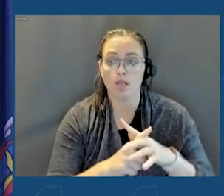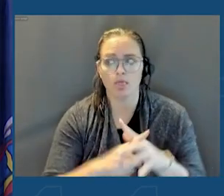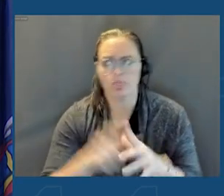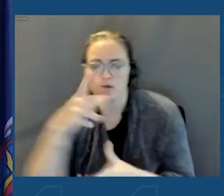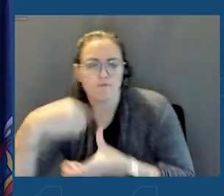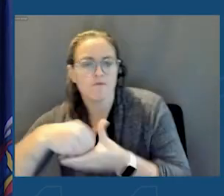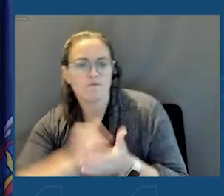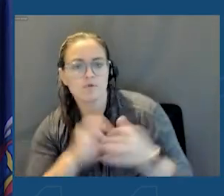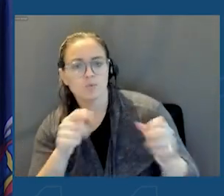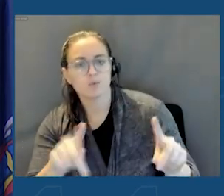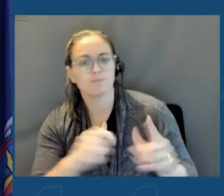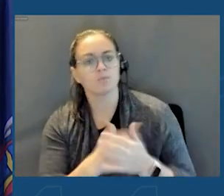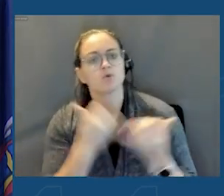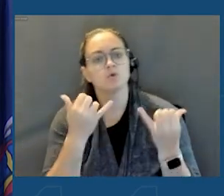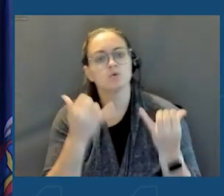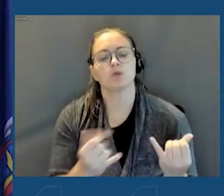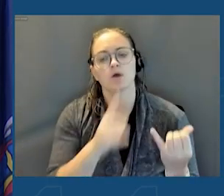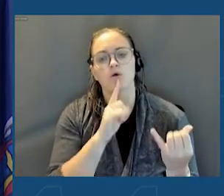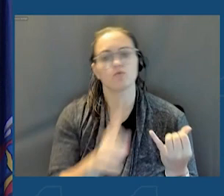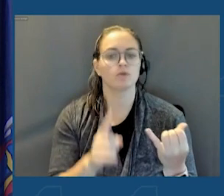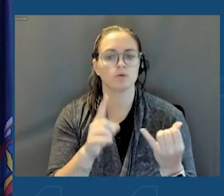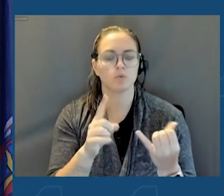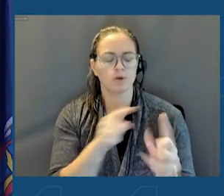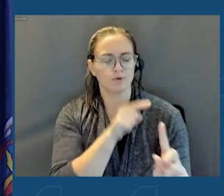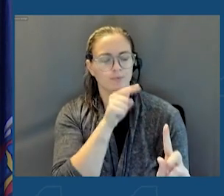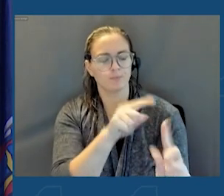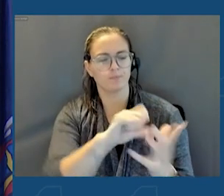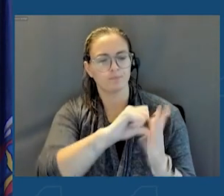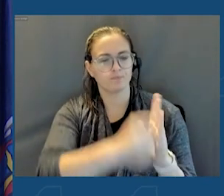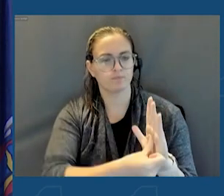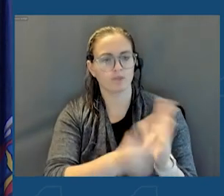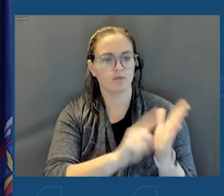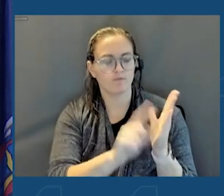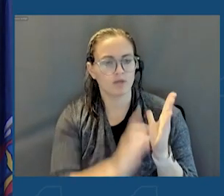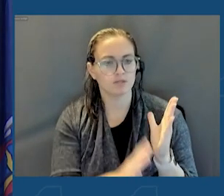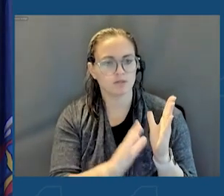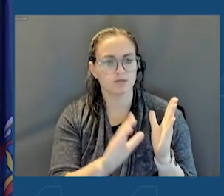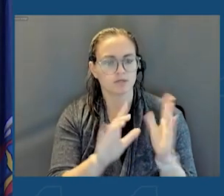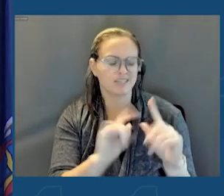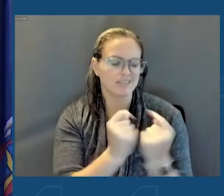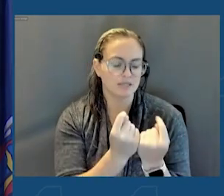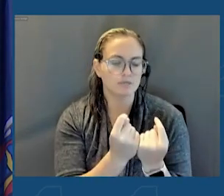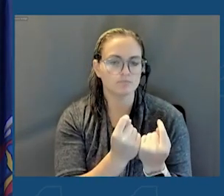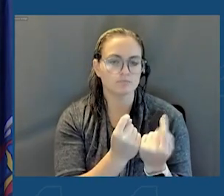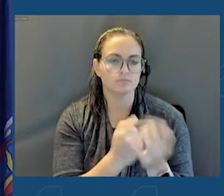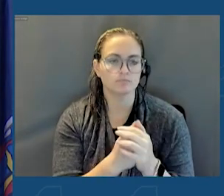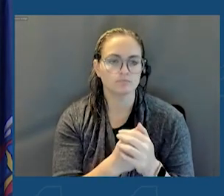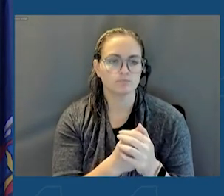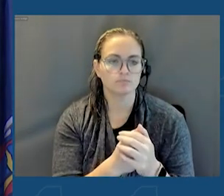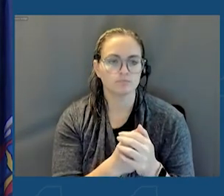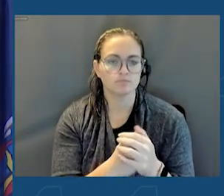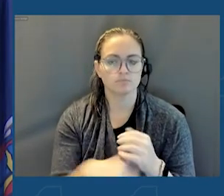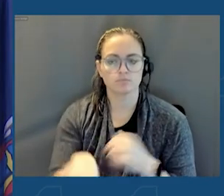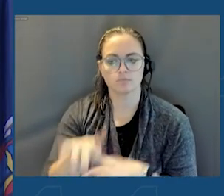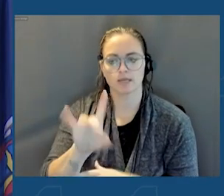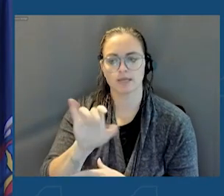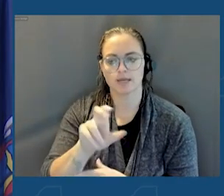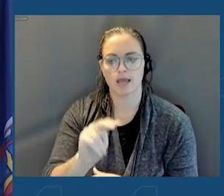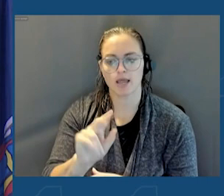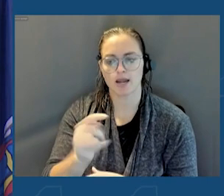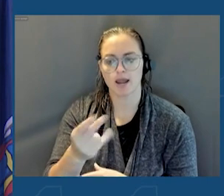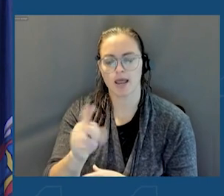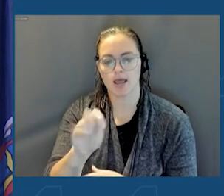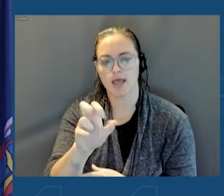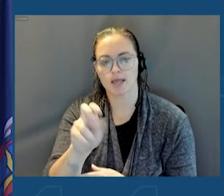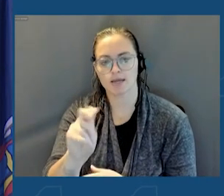time, I want to really point to our investigator team, led by Dan Hackney. I want to shout